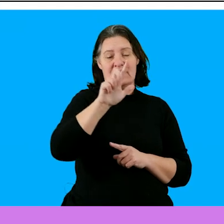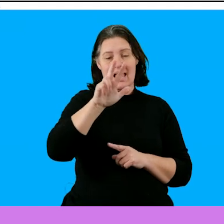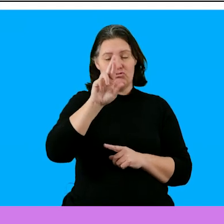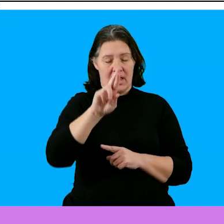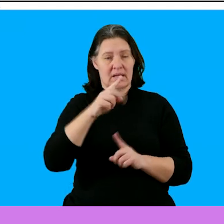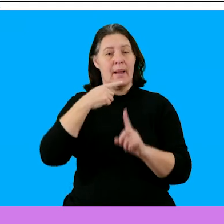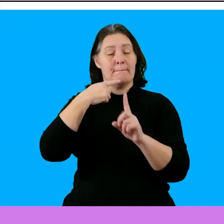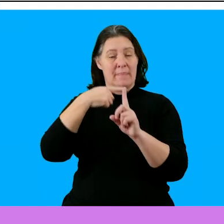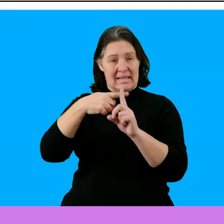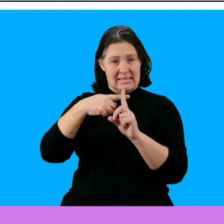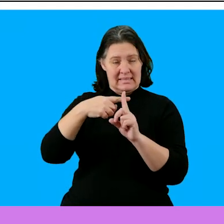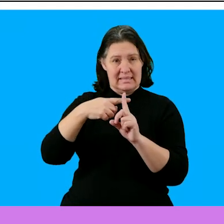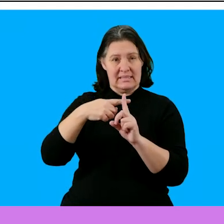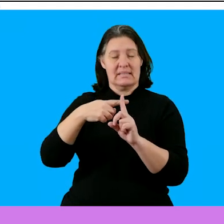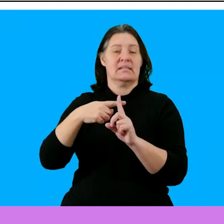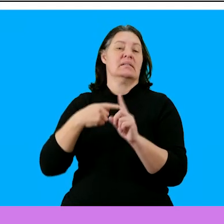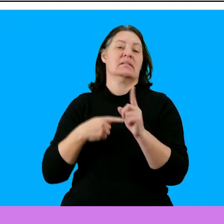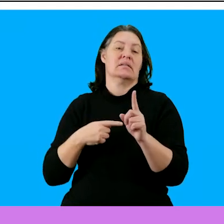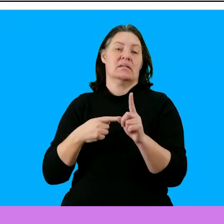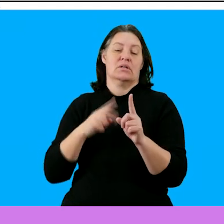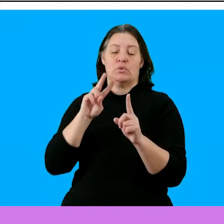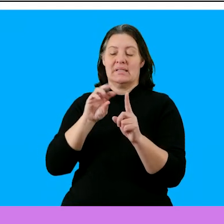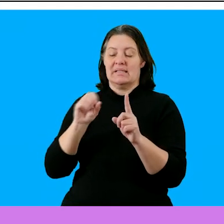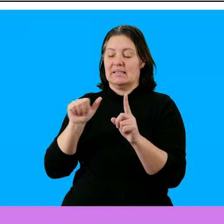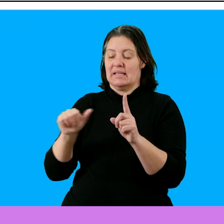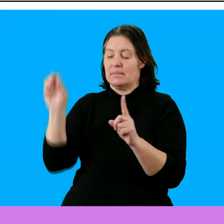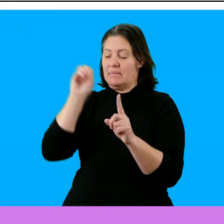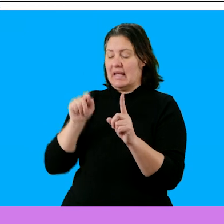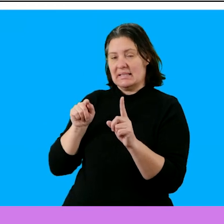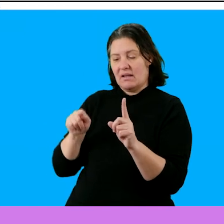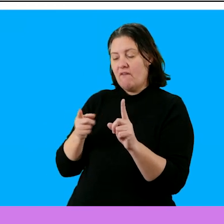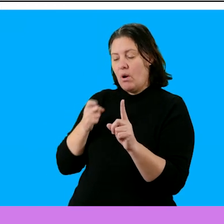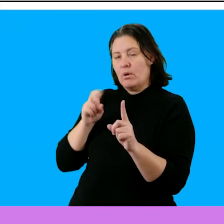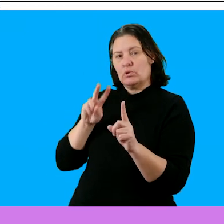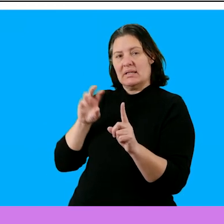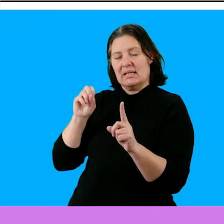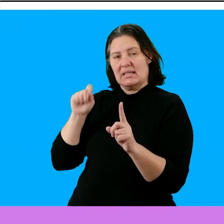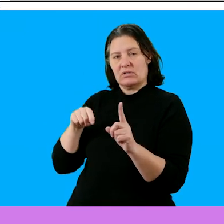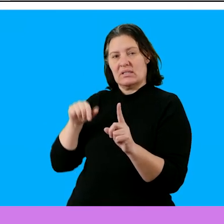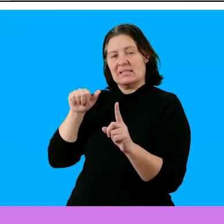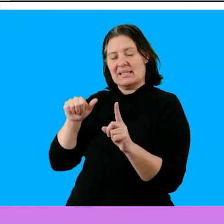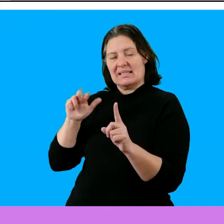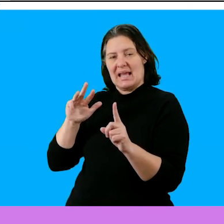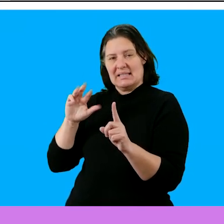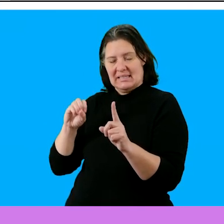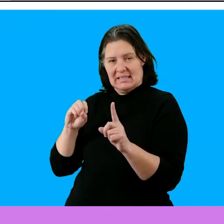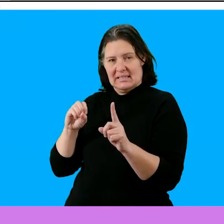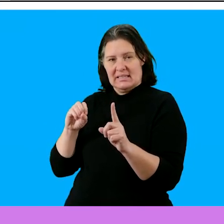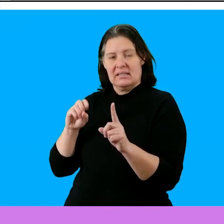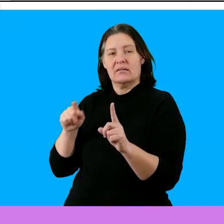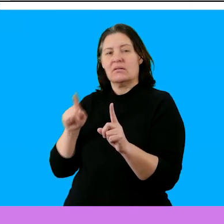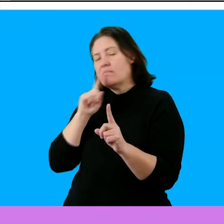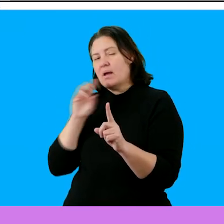34,178 rand, plus I'm going to simplify this now. 26% of 20,690.